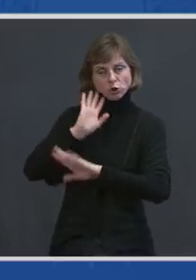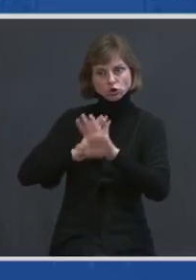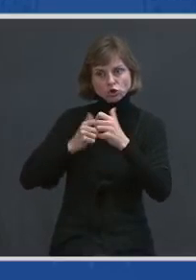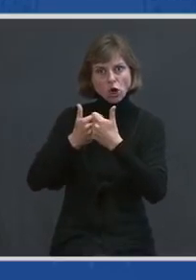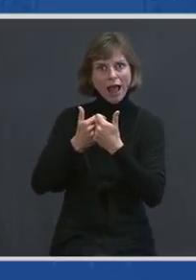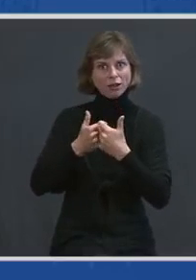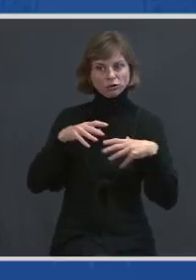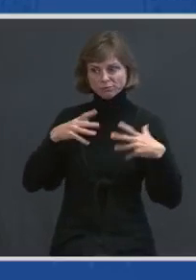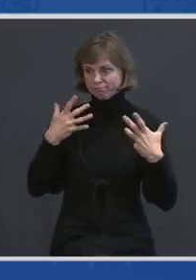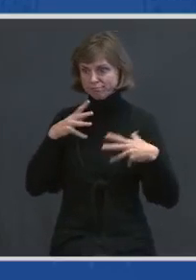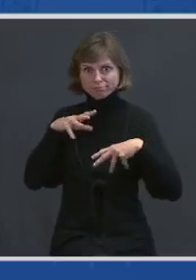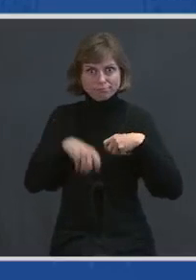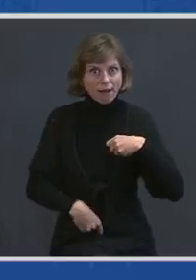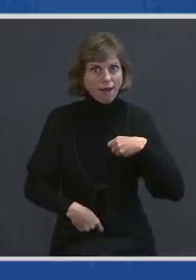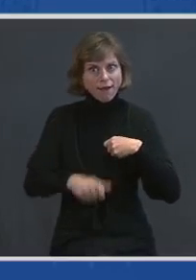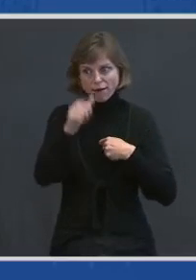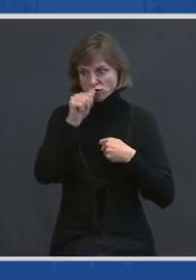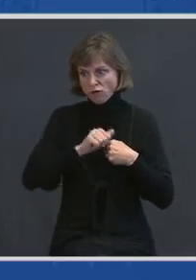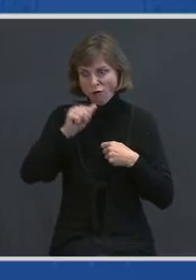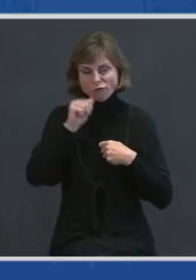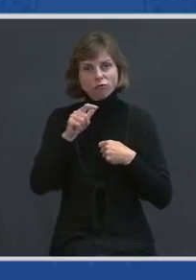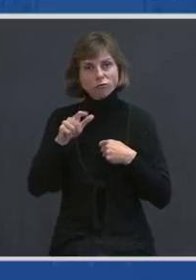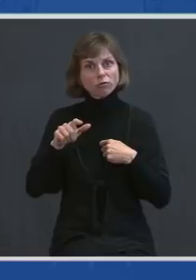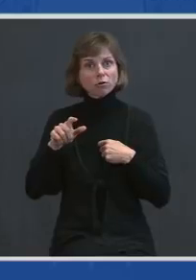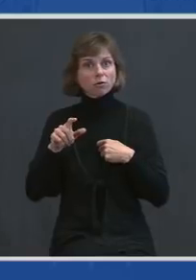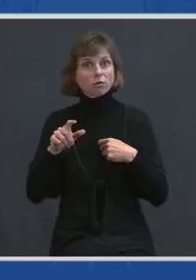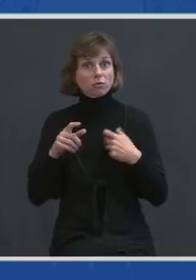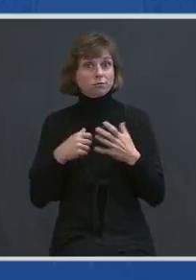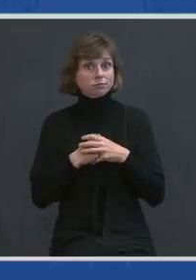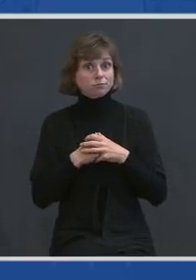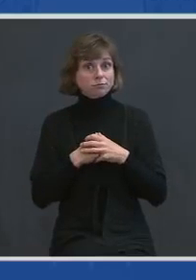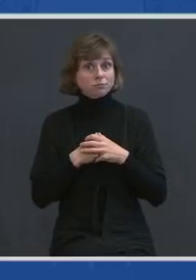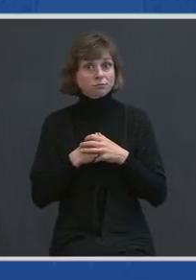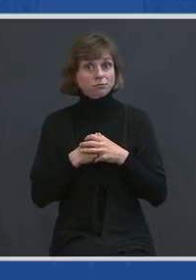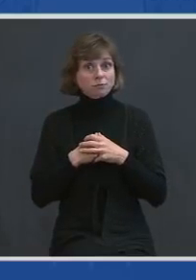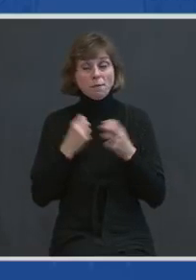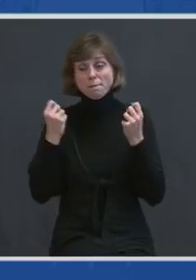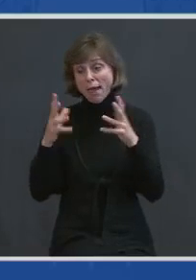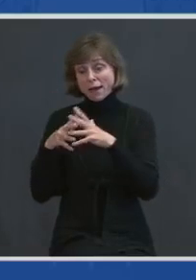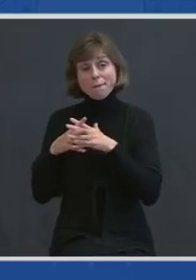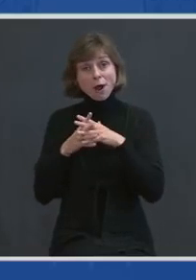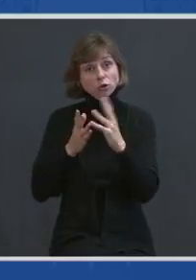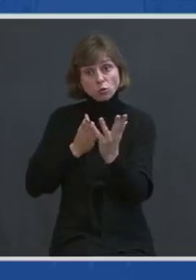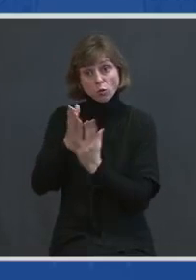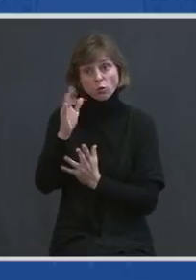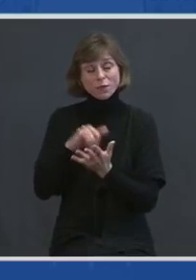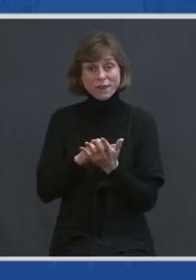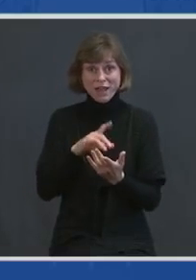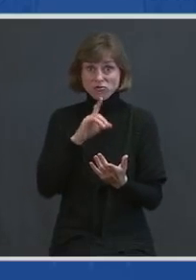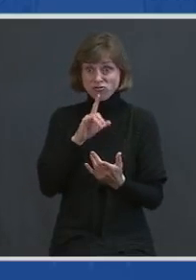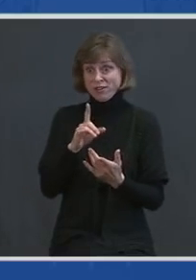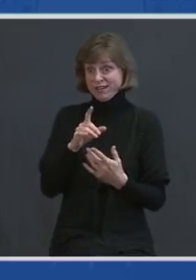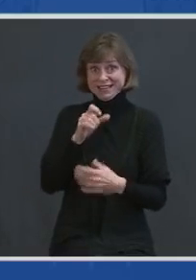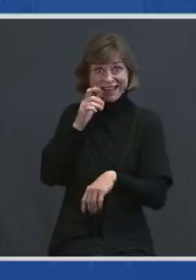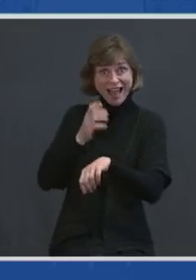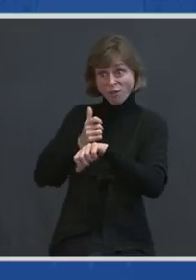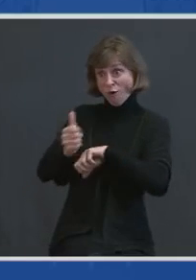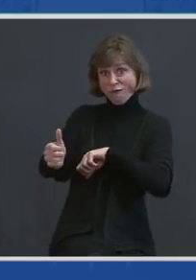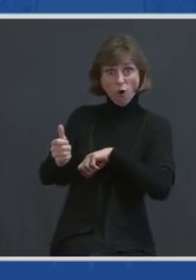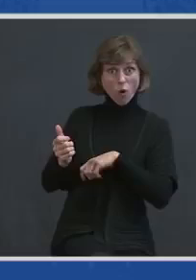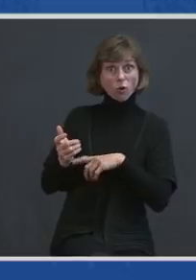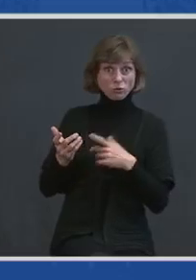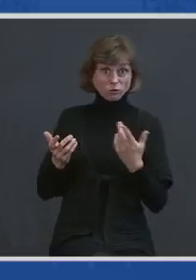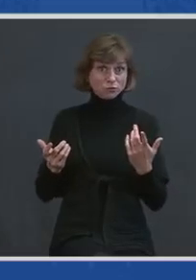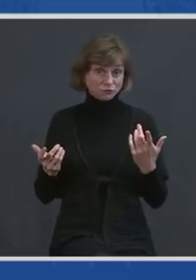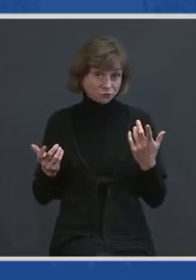that American citizens are going through, which is particularly important that you say through no fault of their own. And with